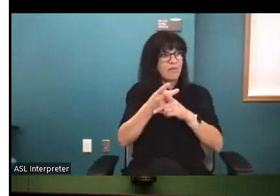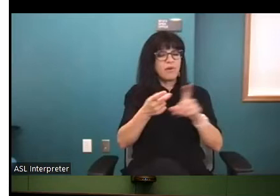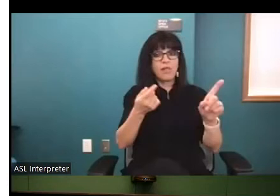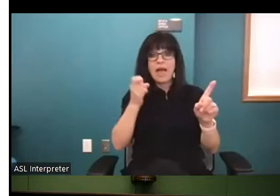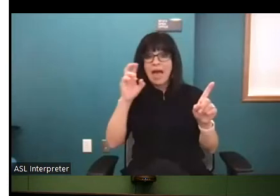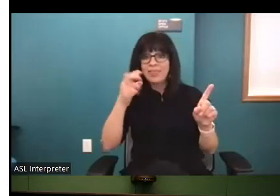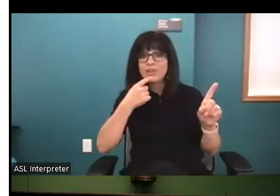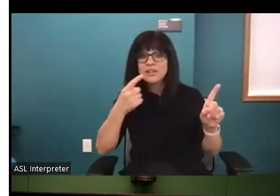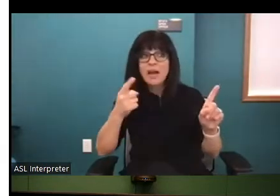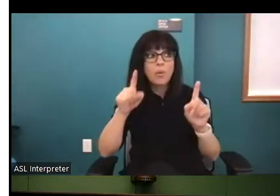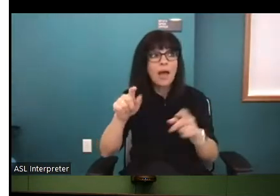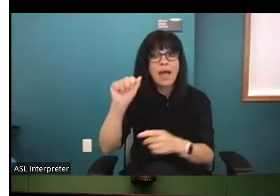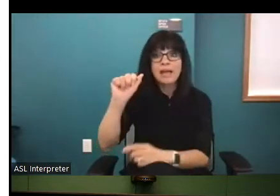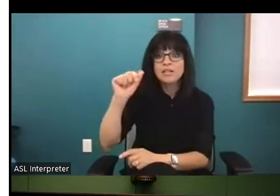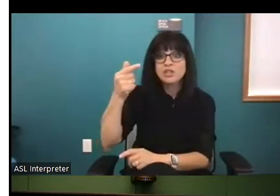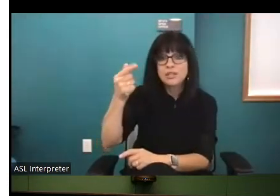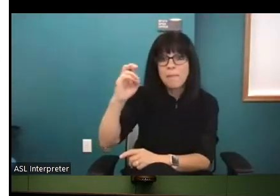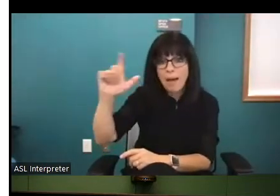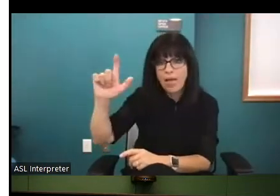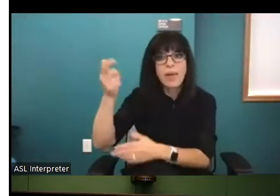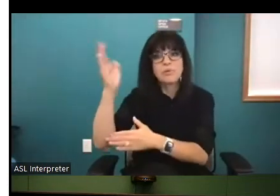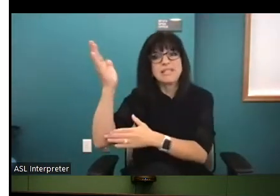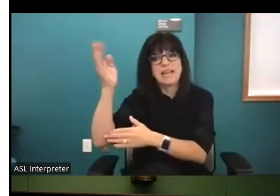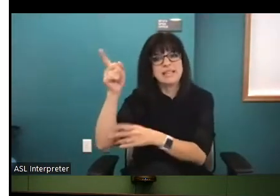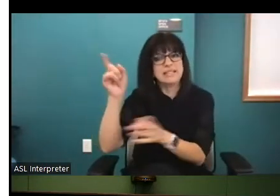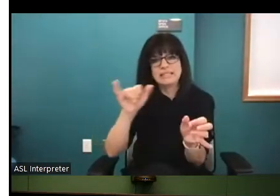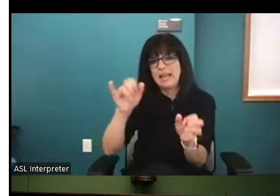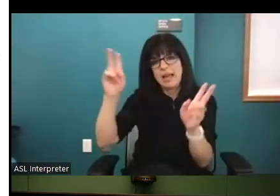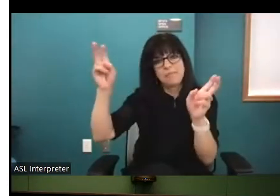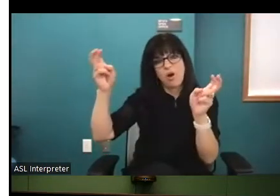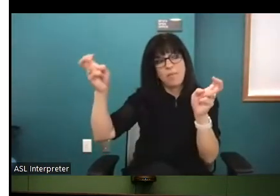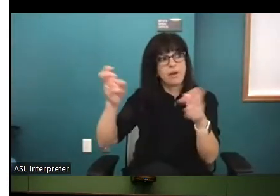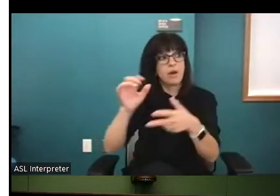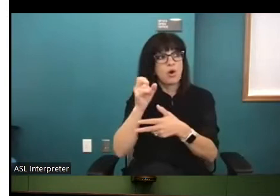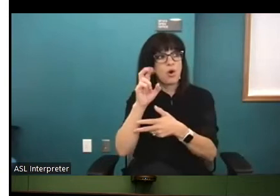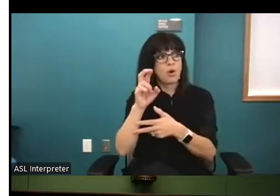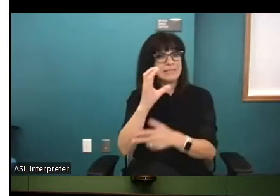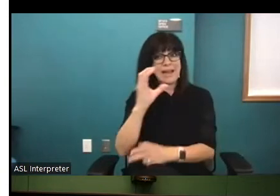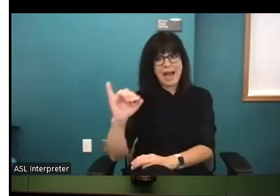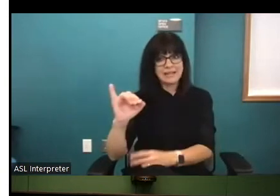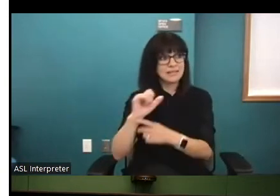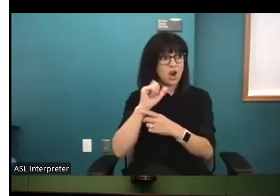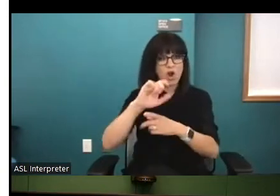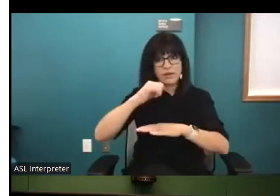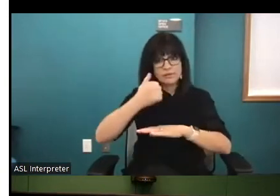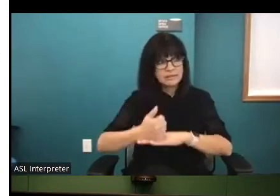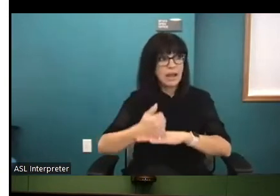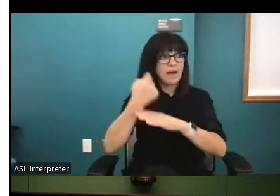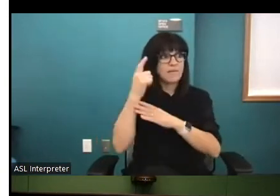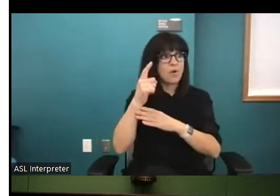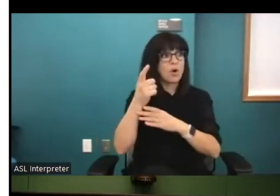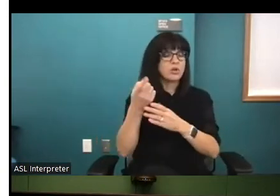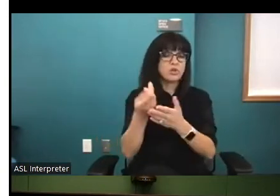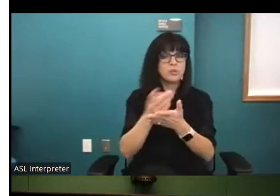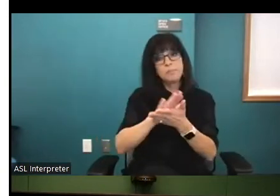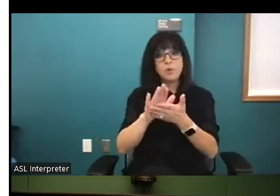at AG Val, and they presented on this very topic, and they said that cochlear implants are not designed to do pure tone